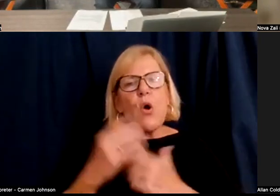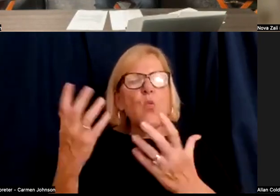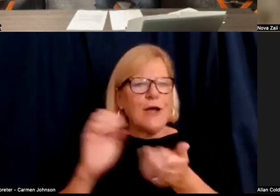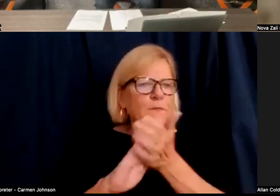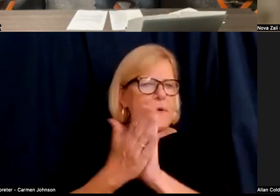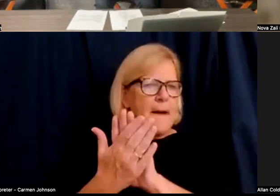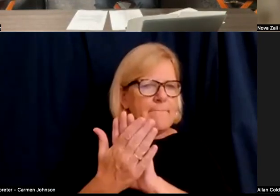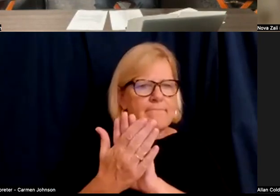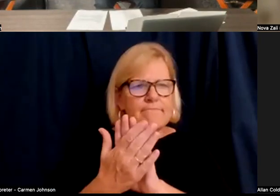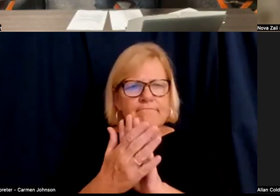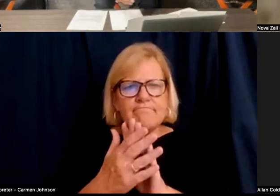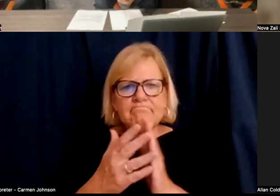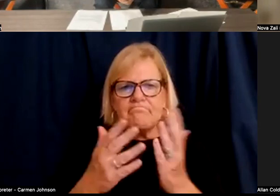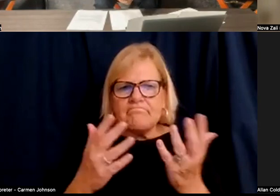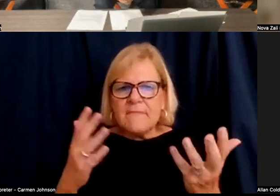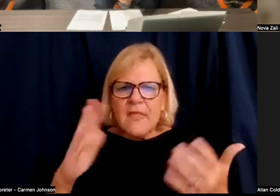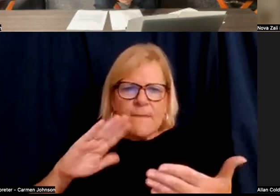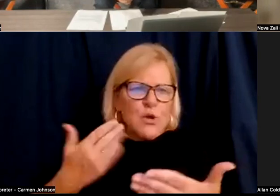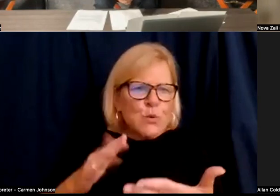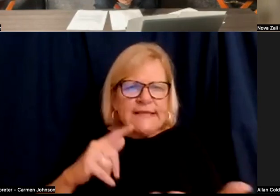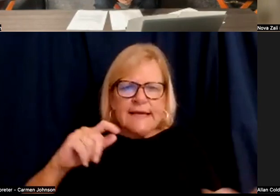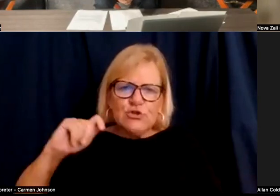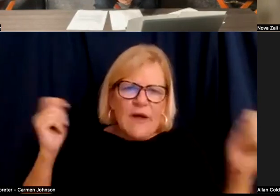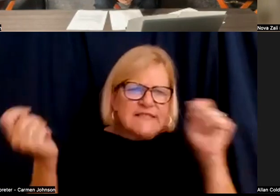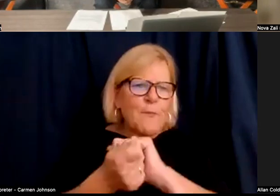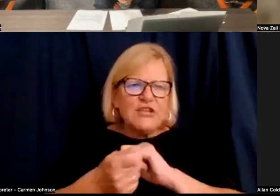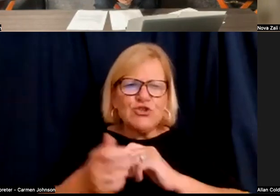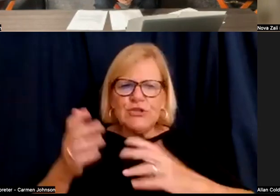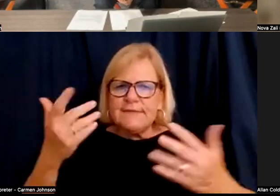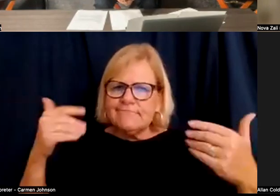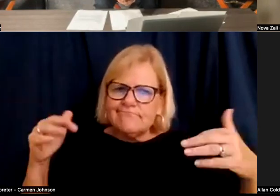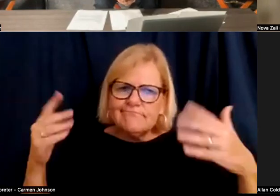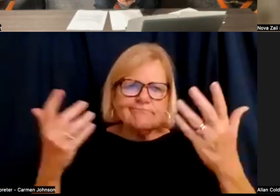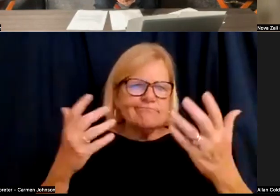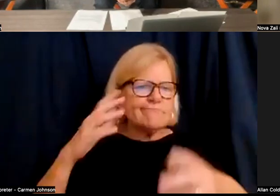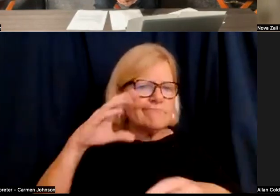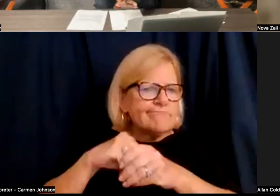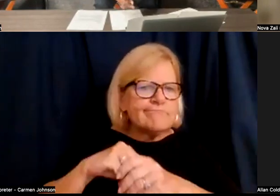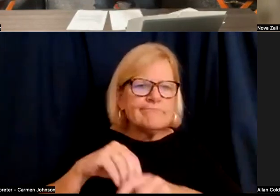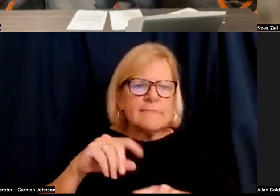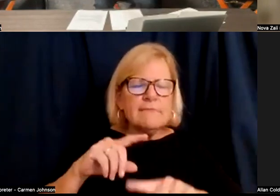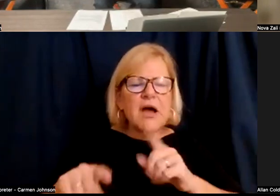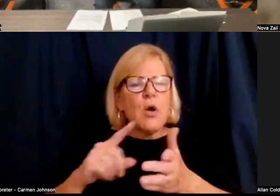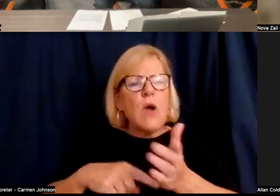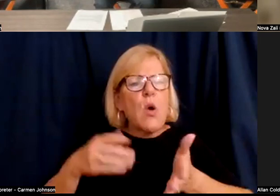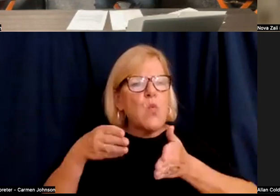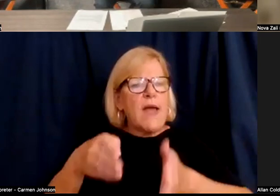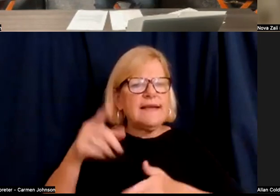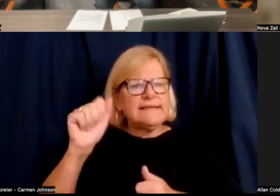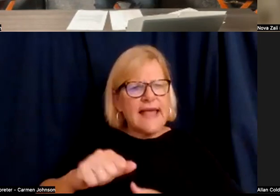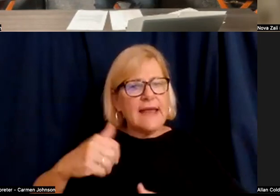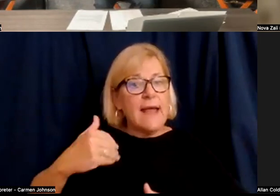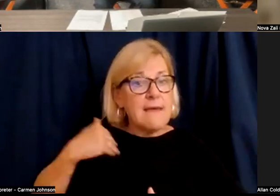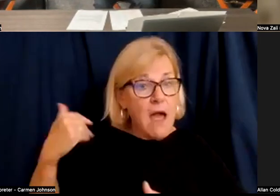be transformative in the music industry? Um, but in what ways can both